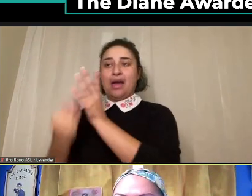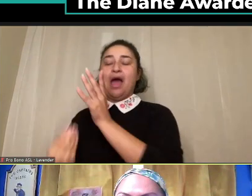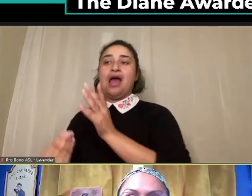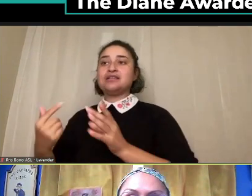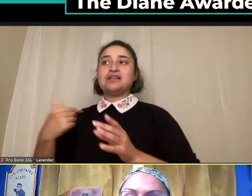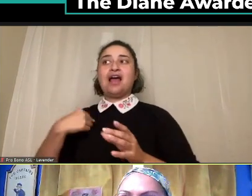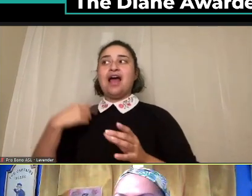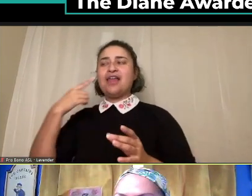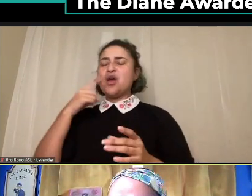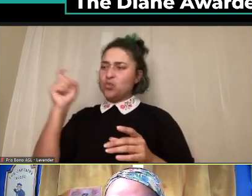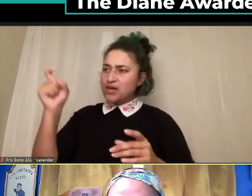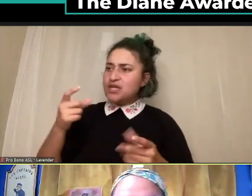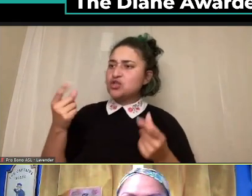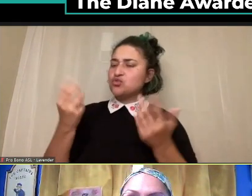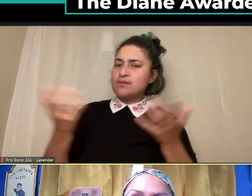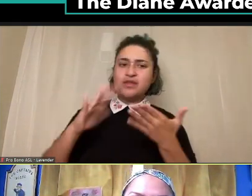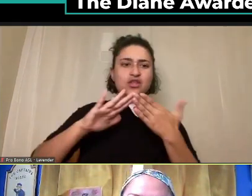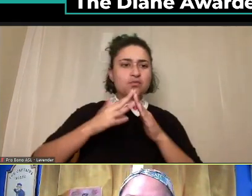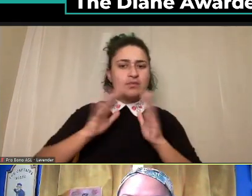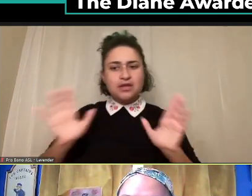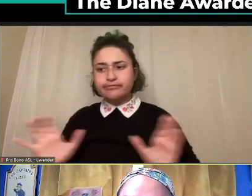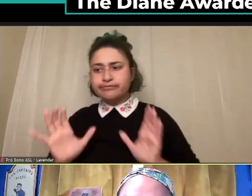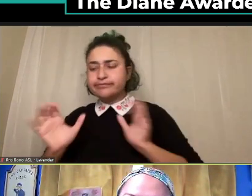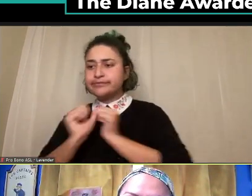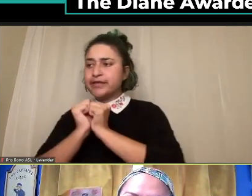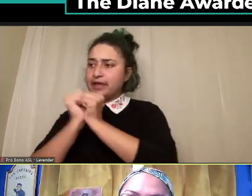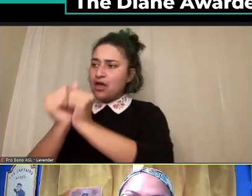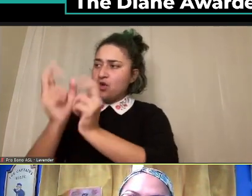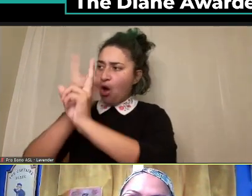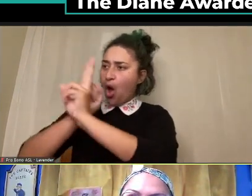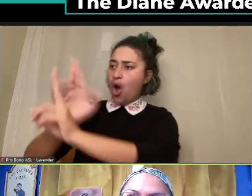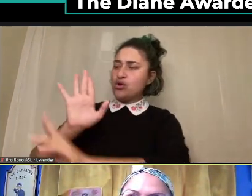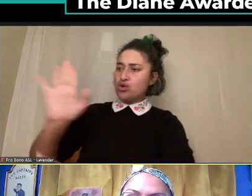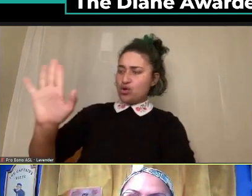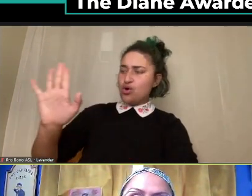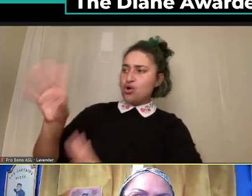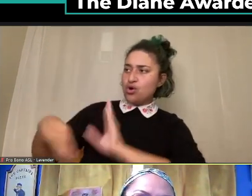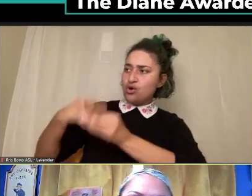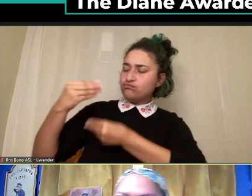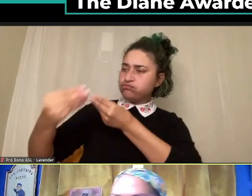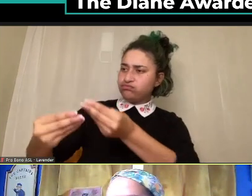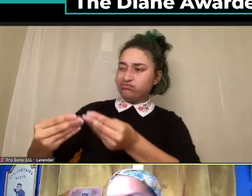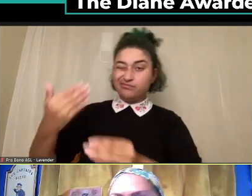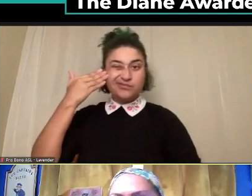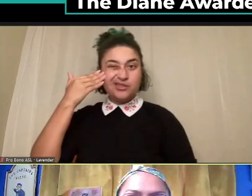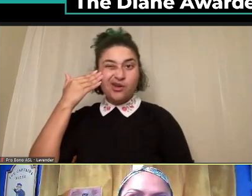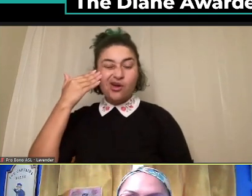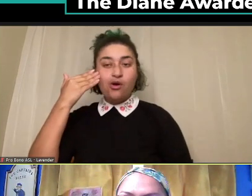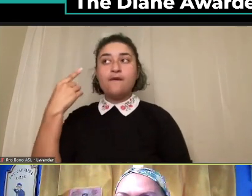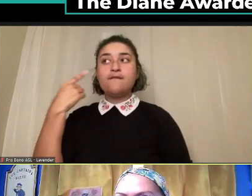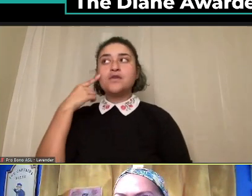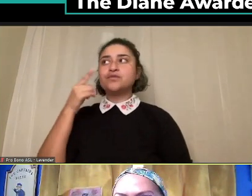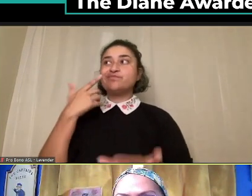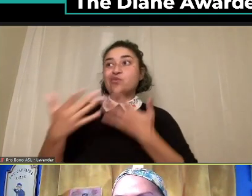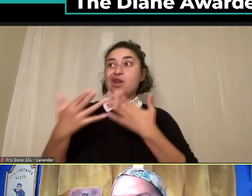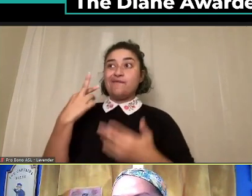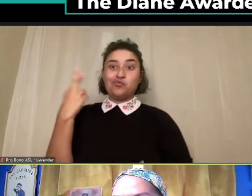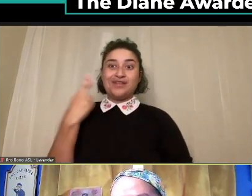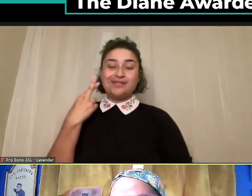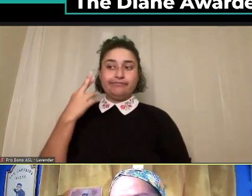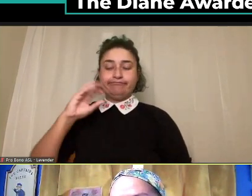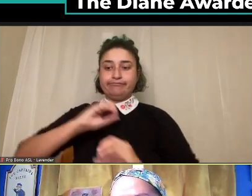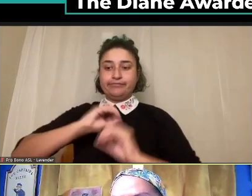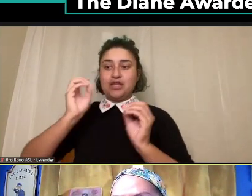to do something. The community needs to come together. We need to honor her legacy. And, you know, just for whatever reason, and nothing